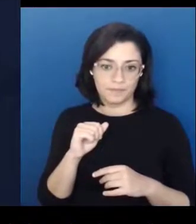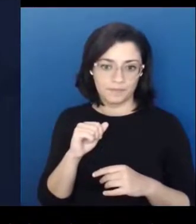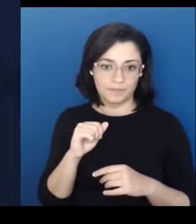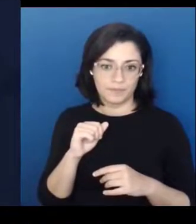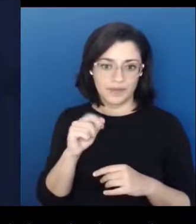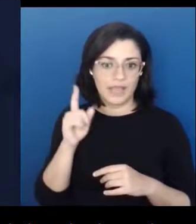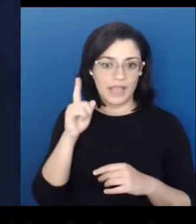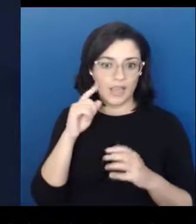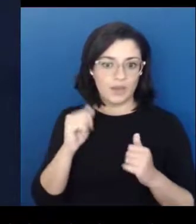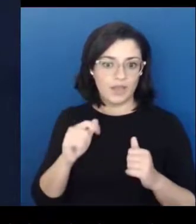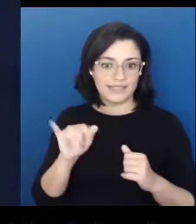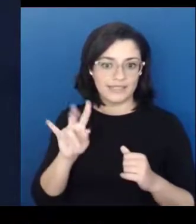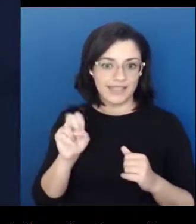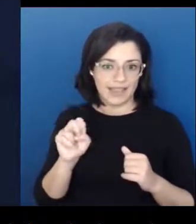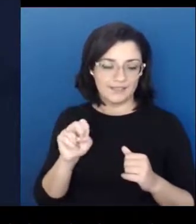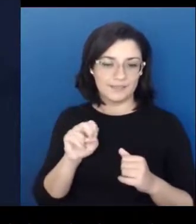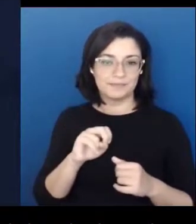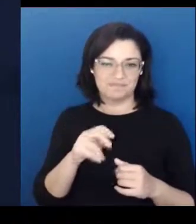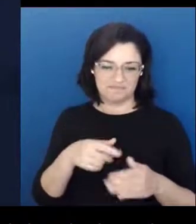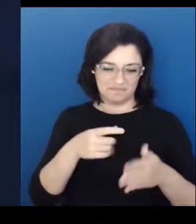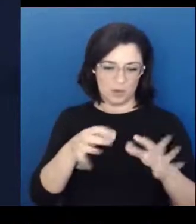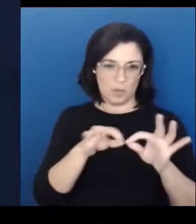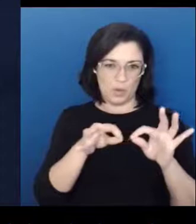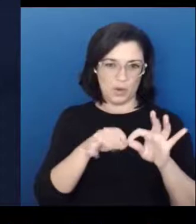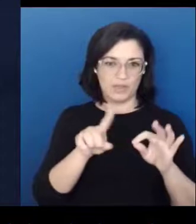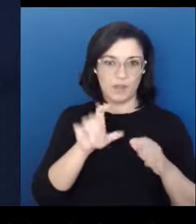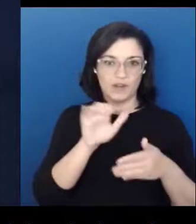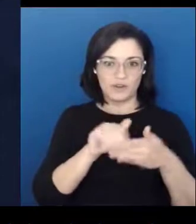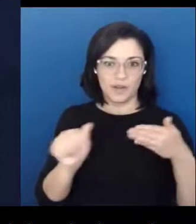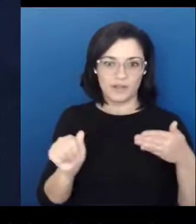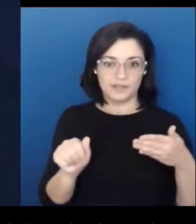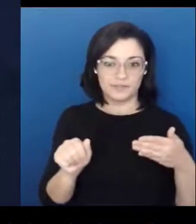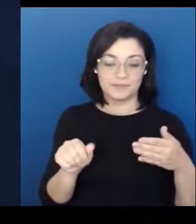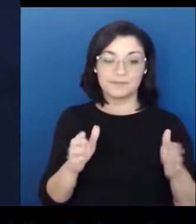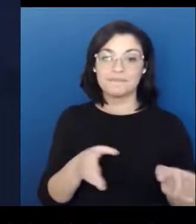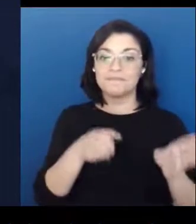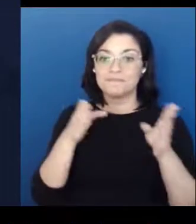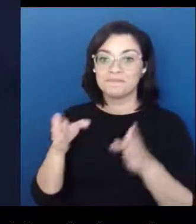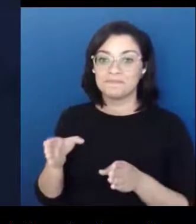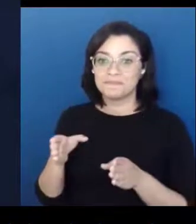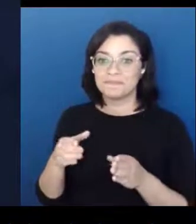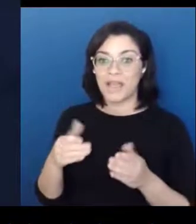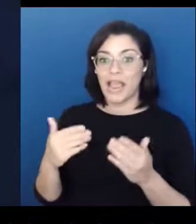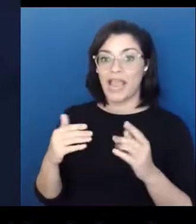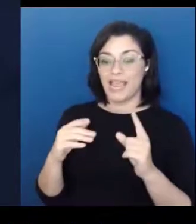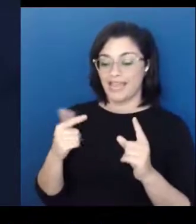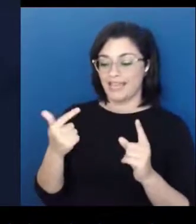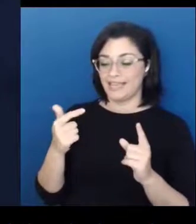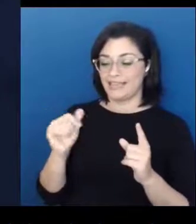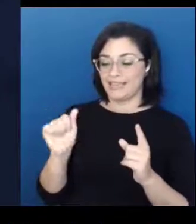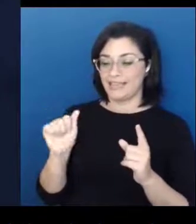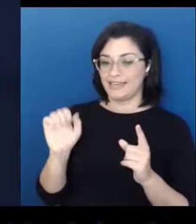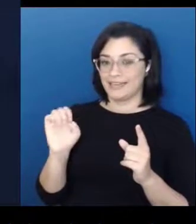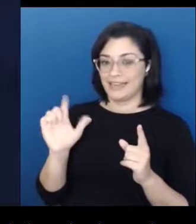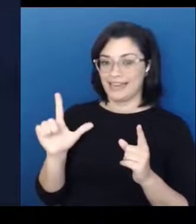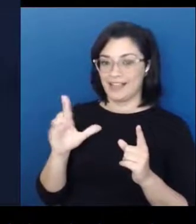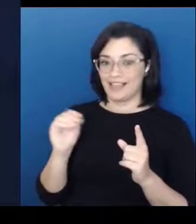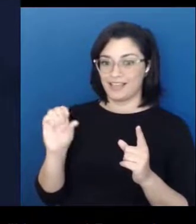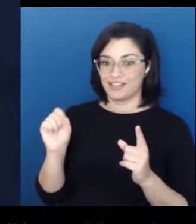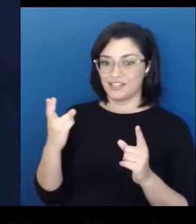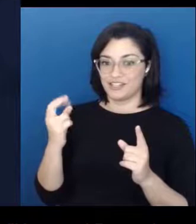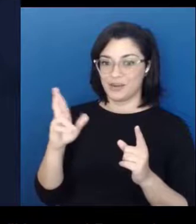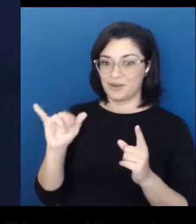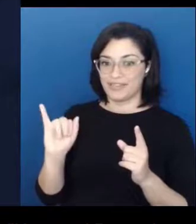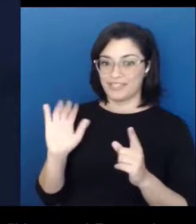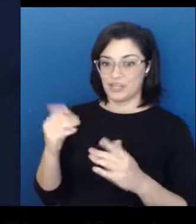and Sherry's new book, Here and Beyond, Live Skillfully with Hearing Loss, as well as one lip reading concepts